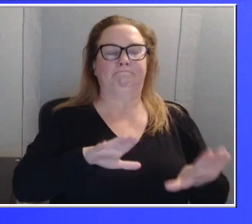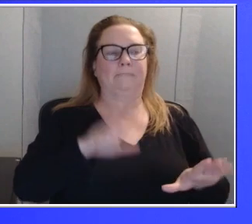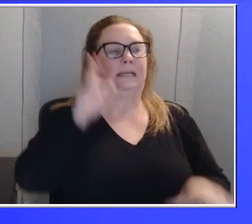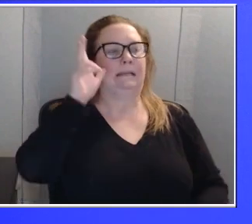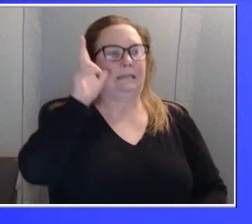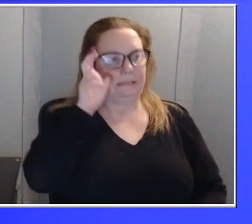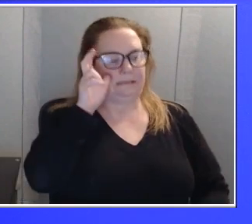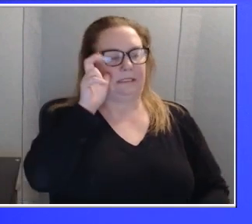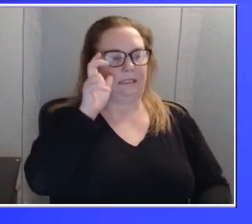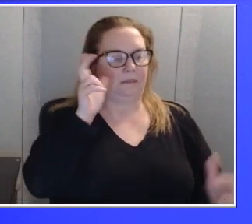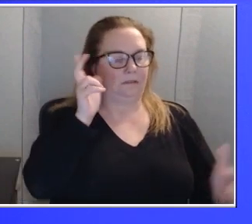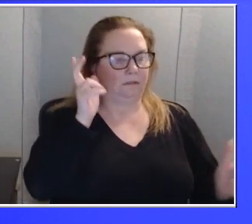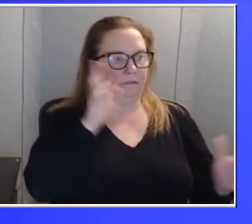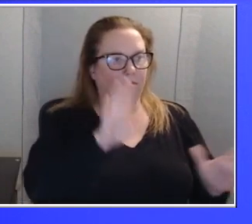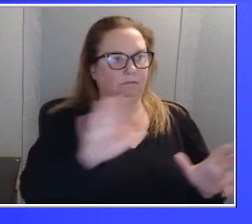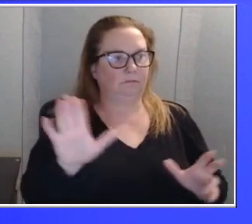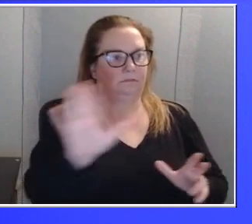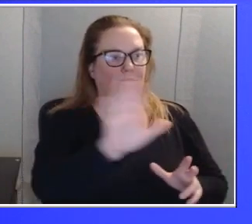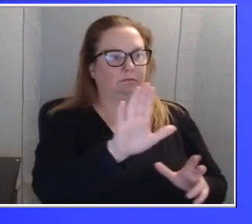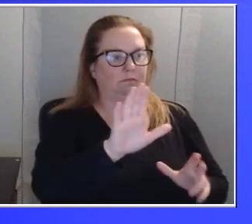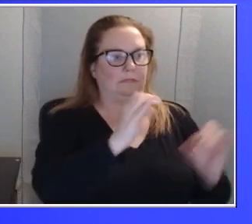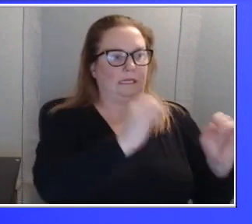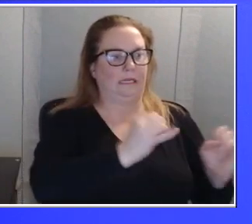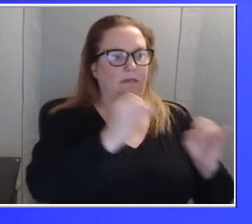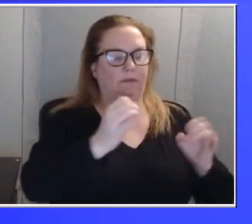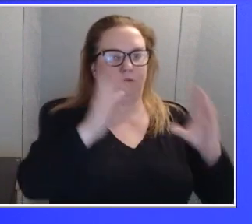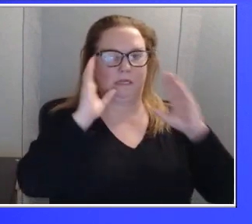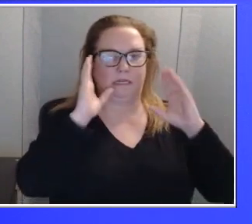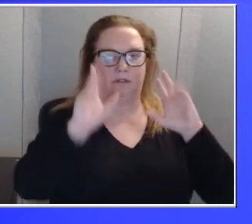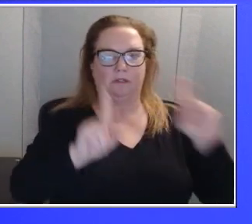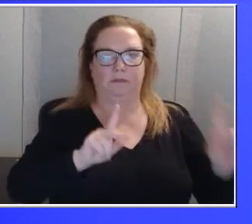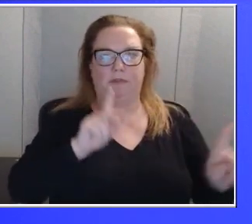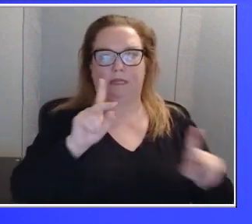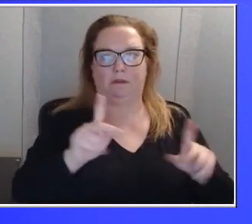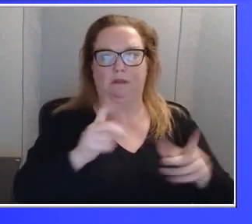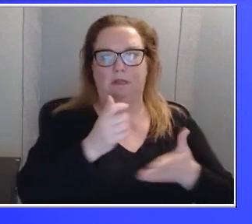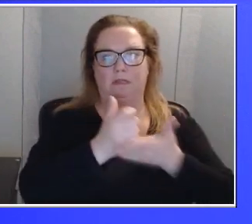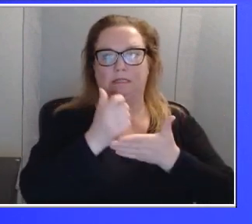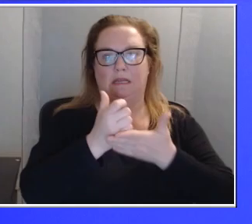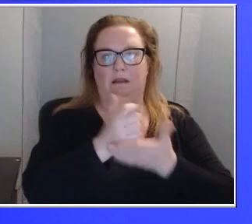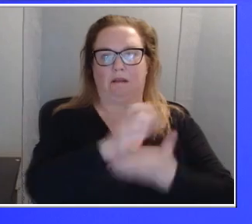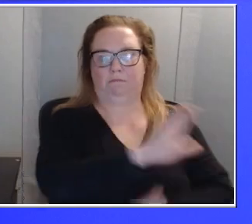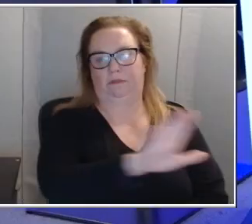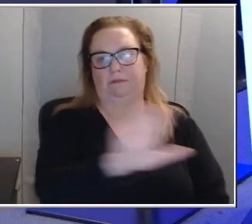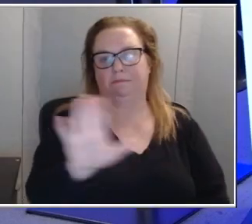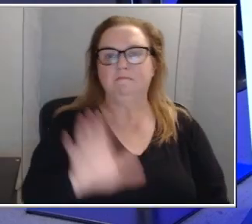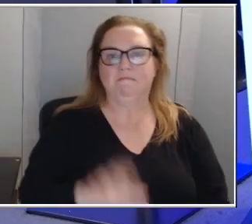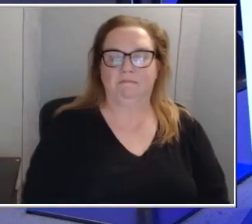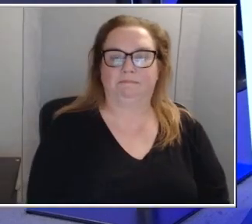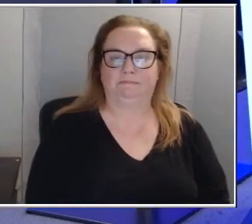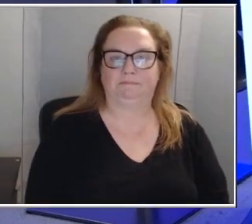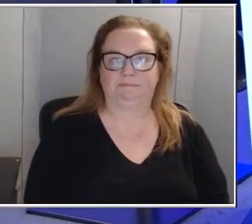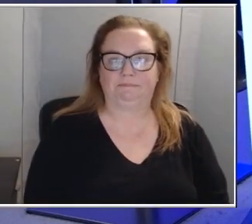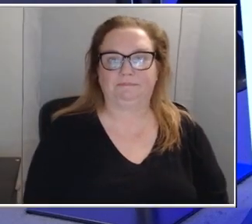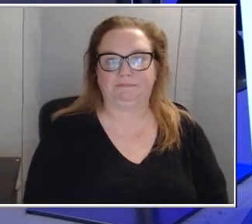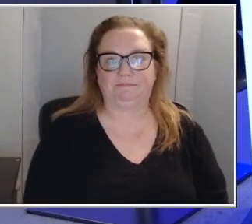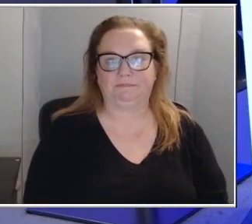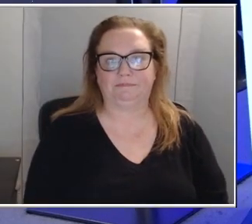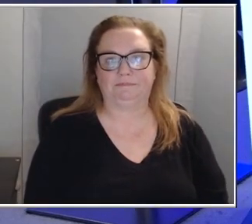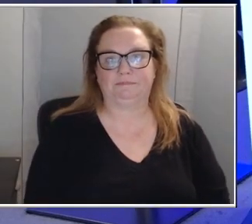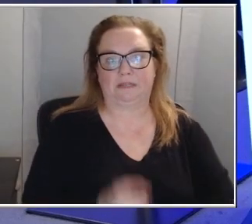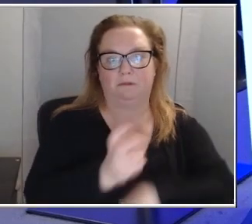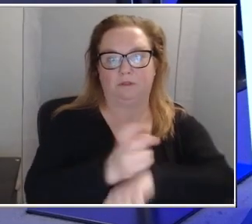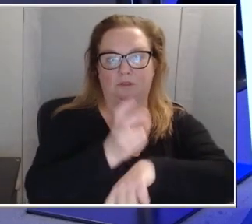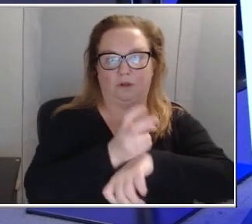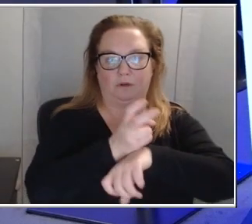try to have that individual attention to people to help them where they were. Yeah, it was hard. So let's